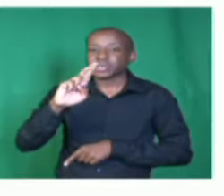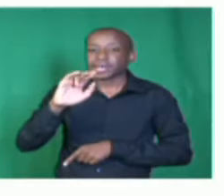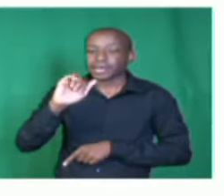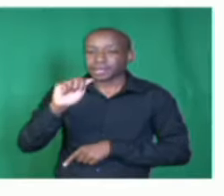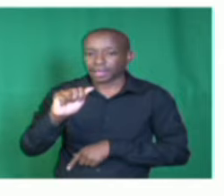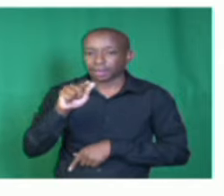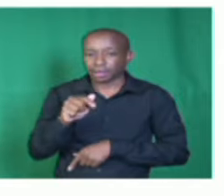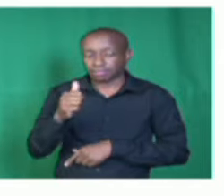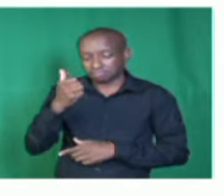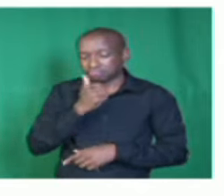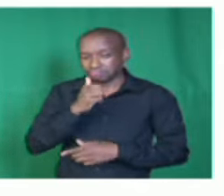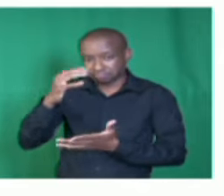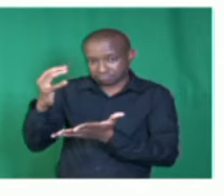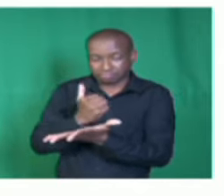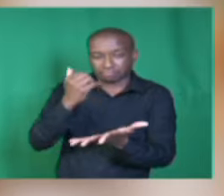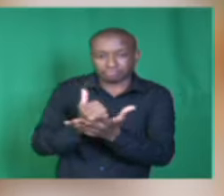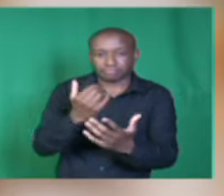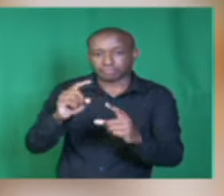etc.